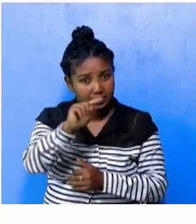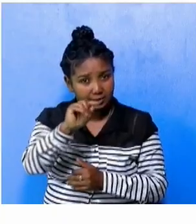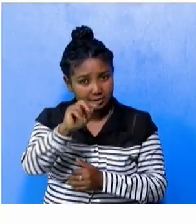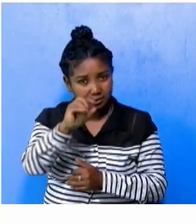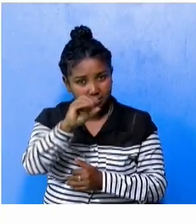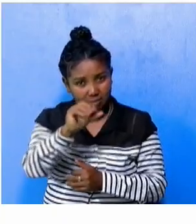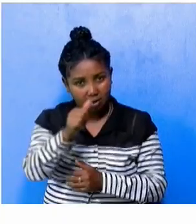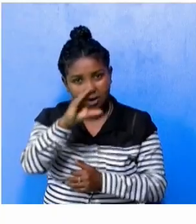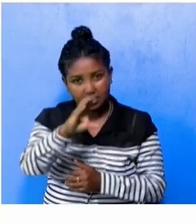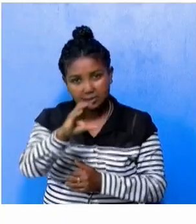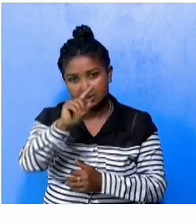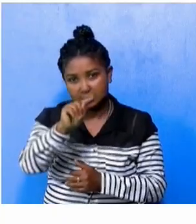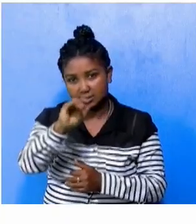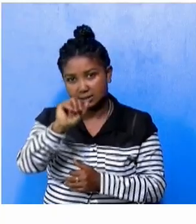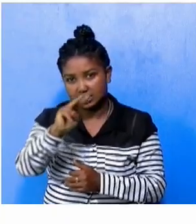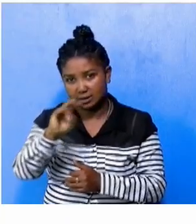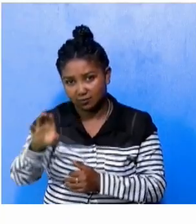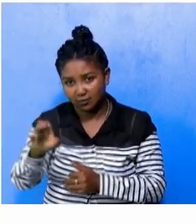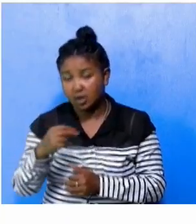Active voice.